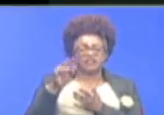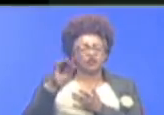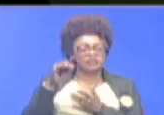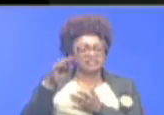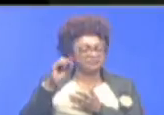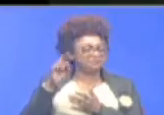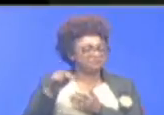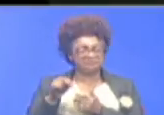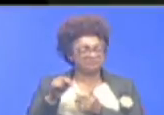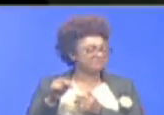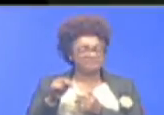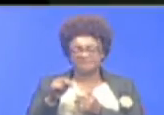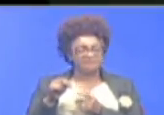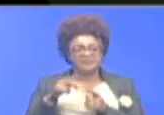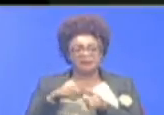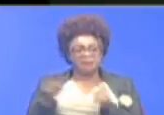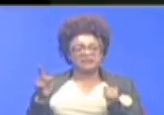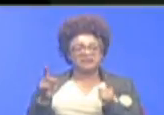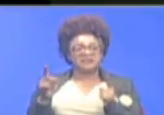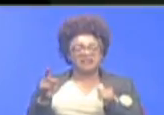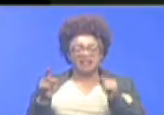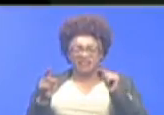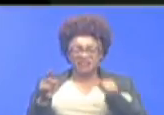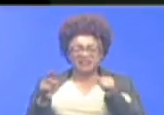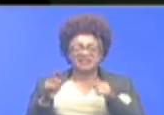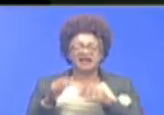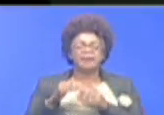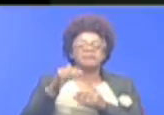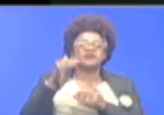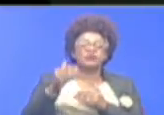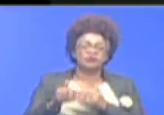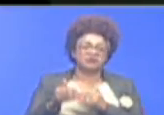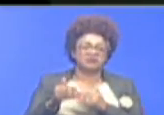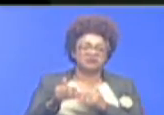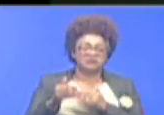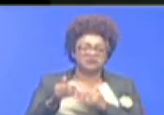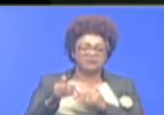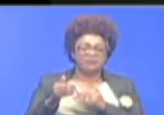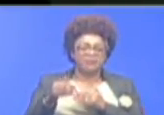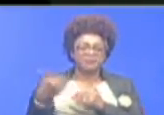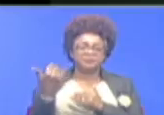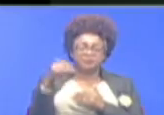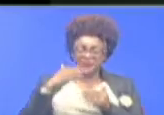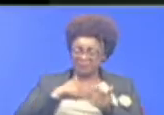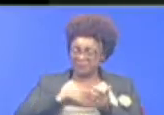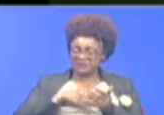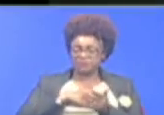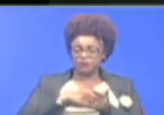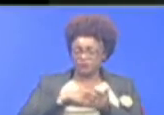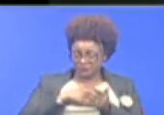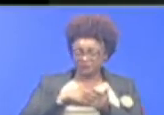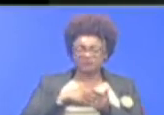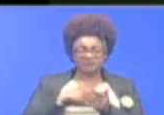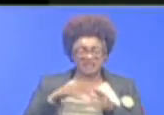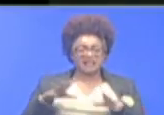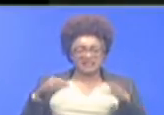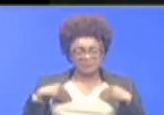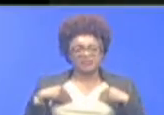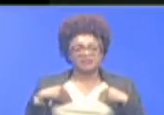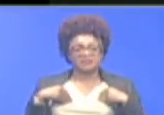but amounts of aflatoxin that are beyond the permissible threshold. Now that is scientific,